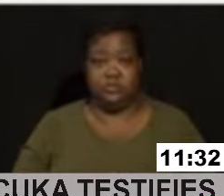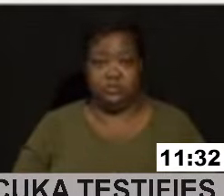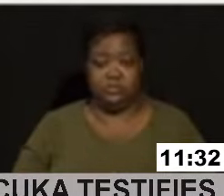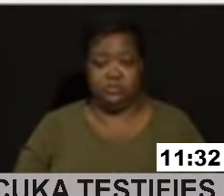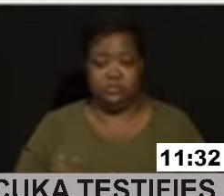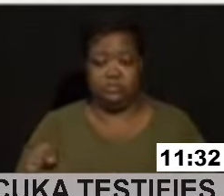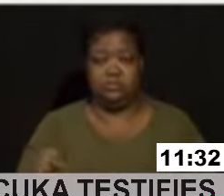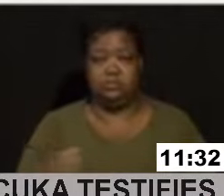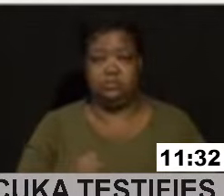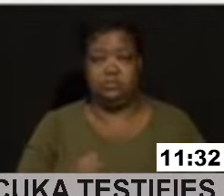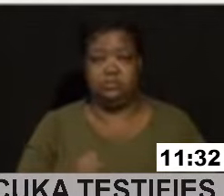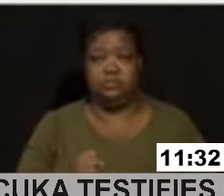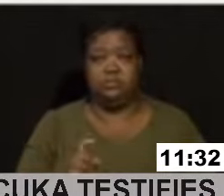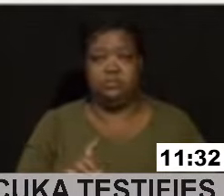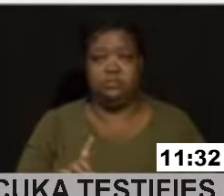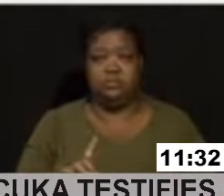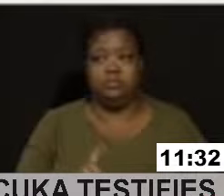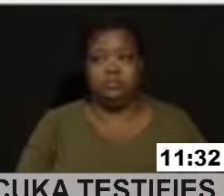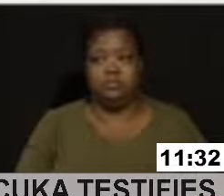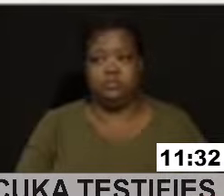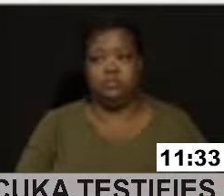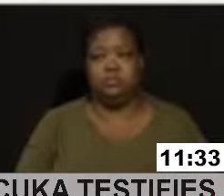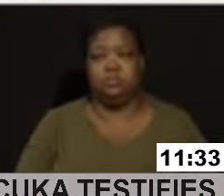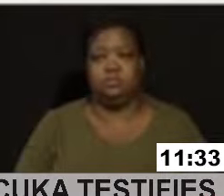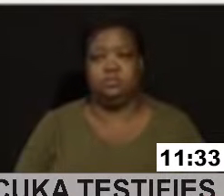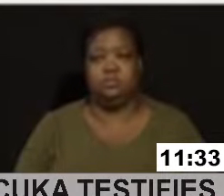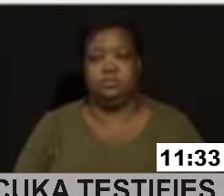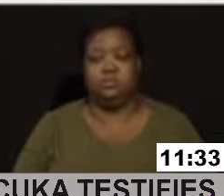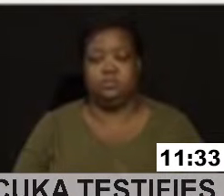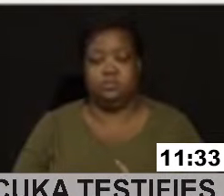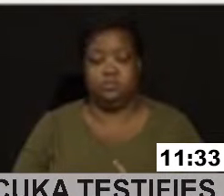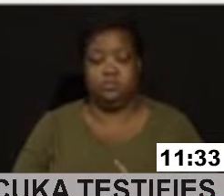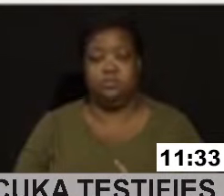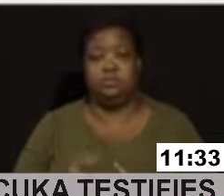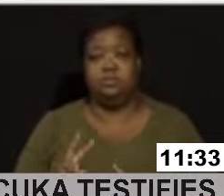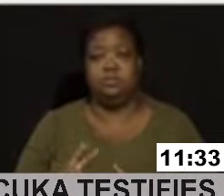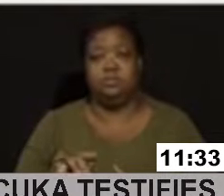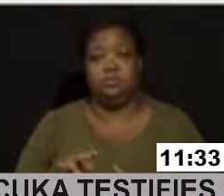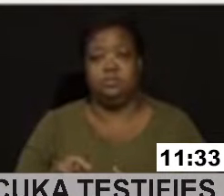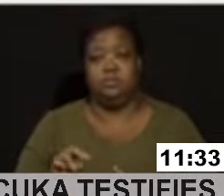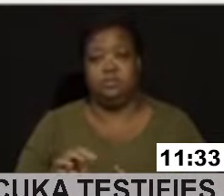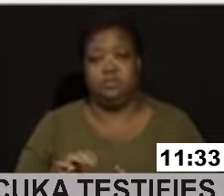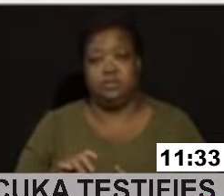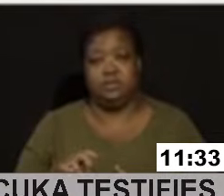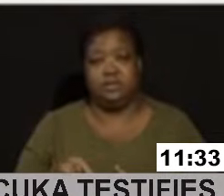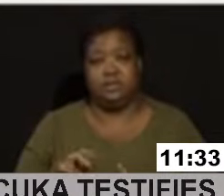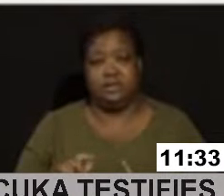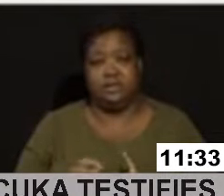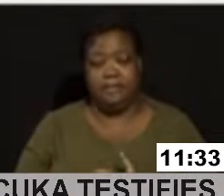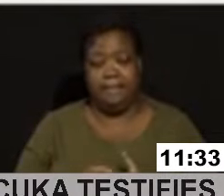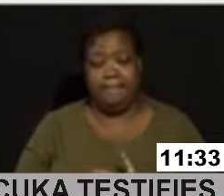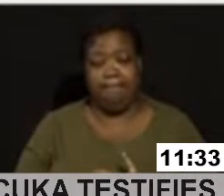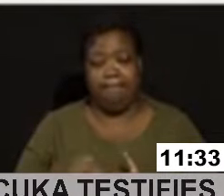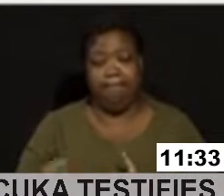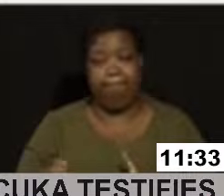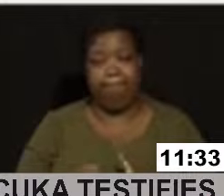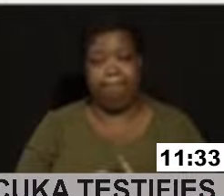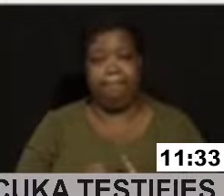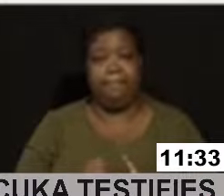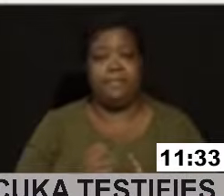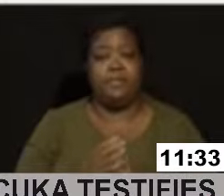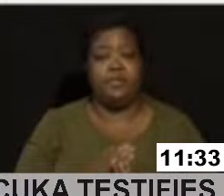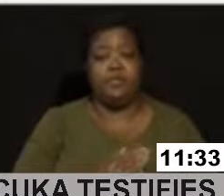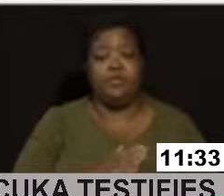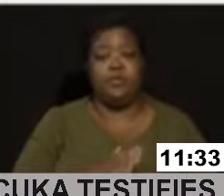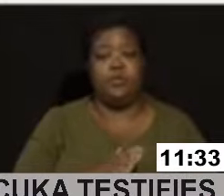appoint then Vincent Saldanha, who I knew from Cape Town. I'd worked with him.